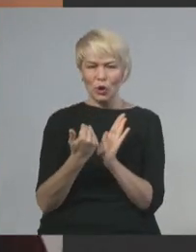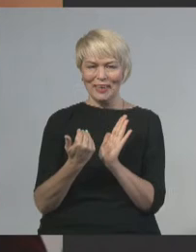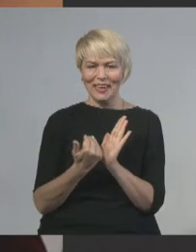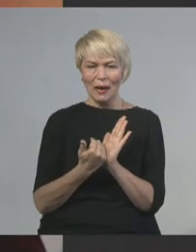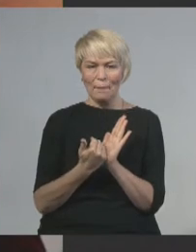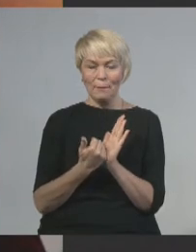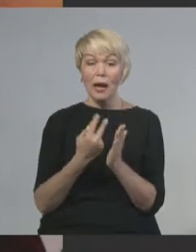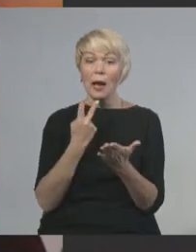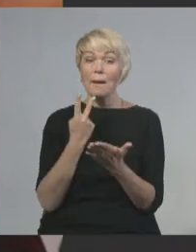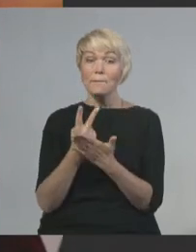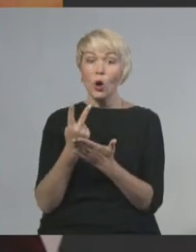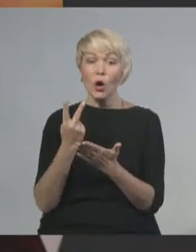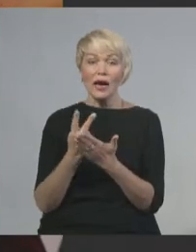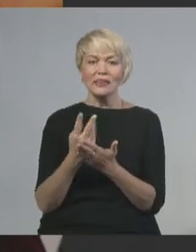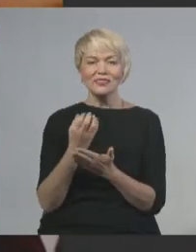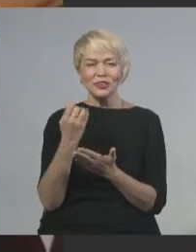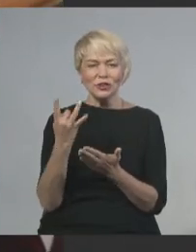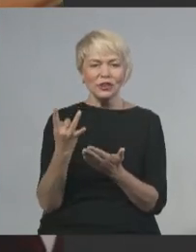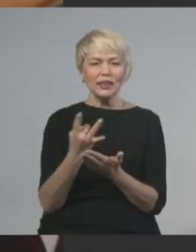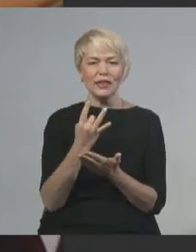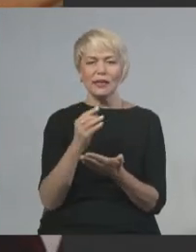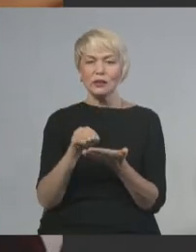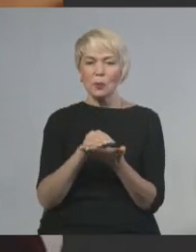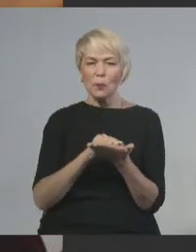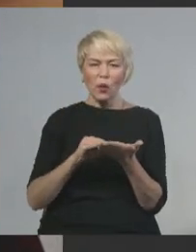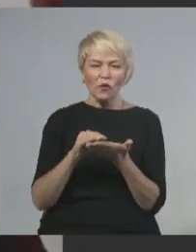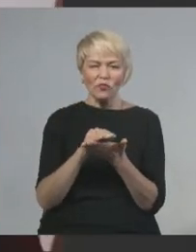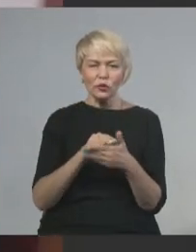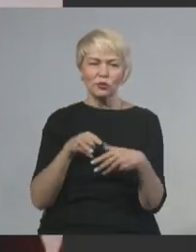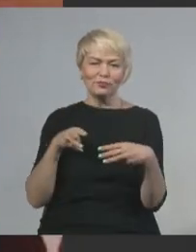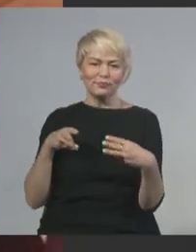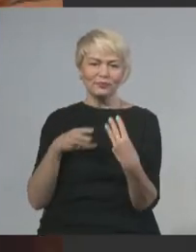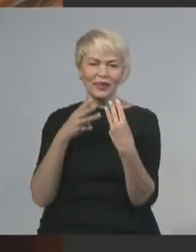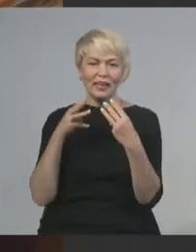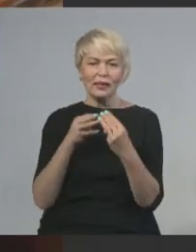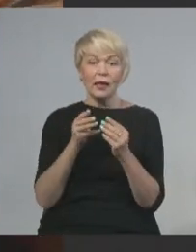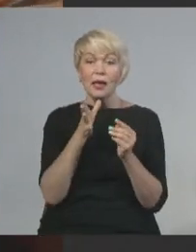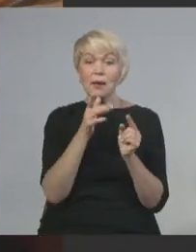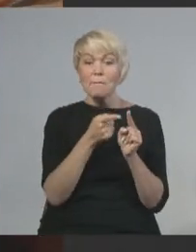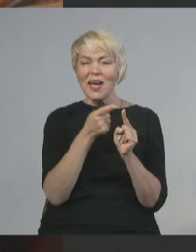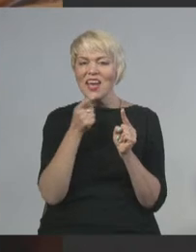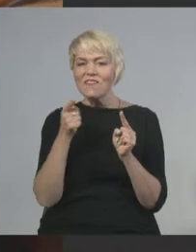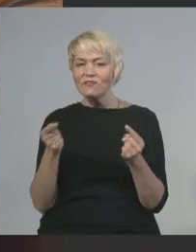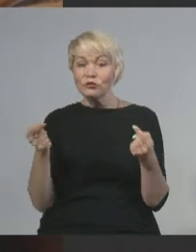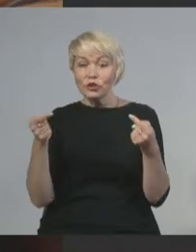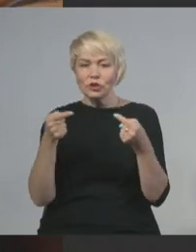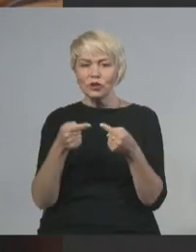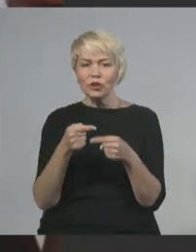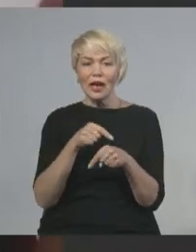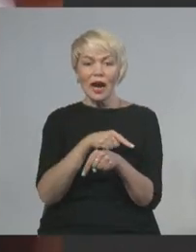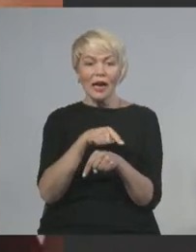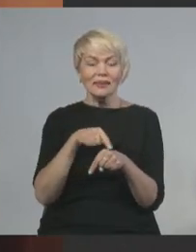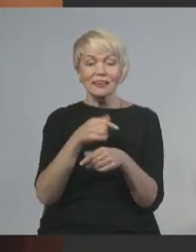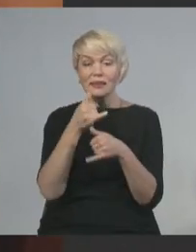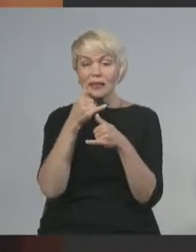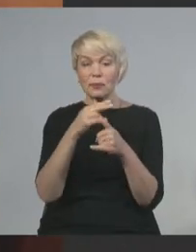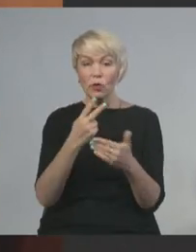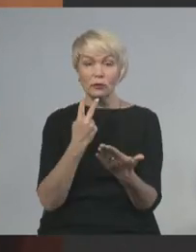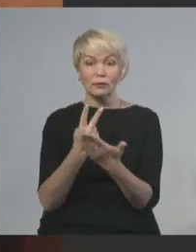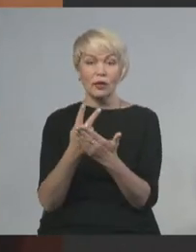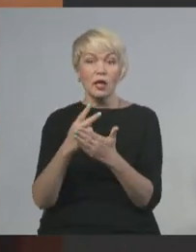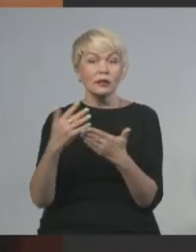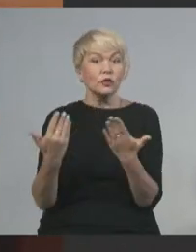was that were interesting and we were happy to to recover them to to hit these rays of all